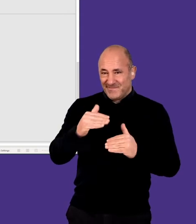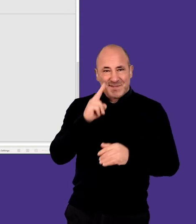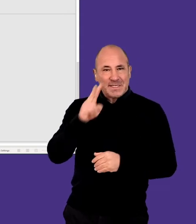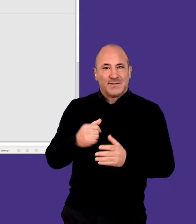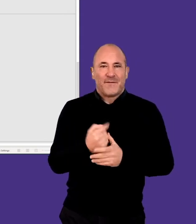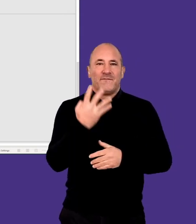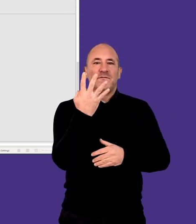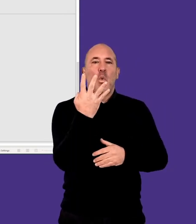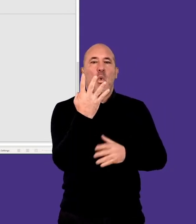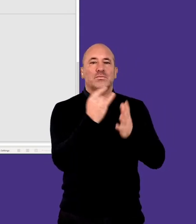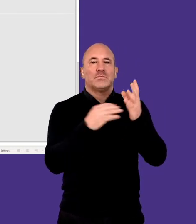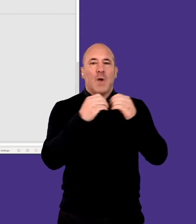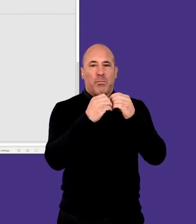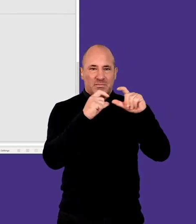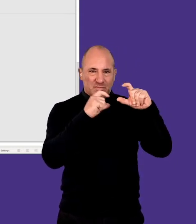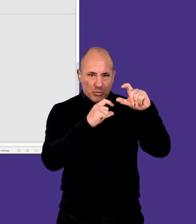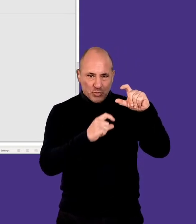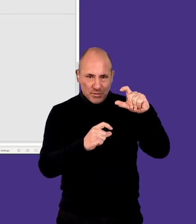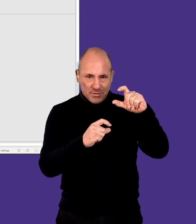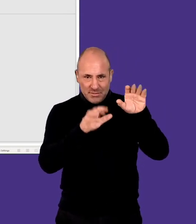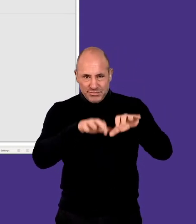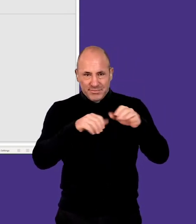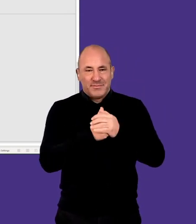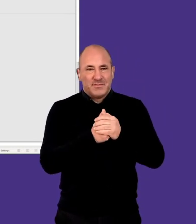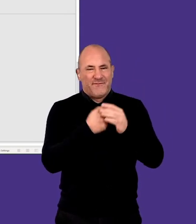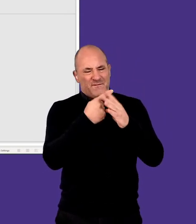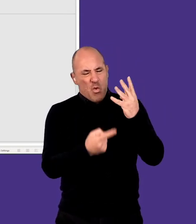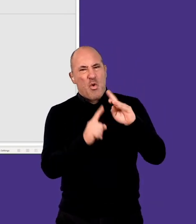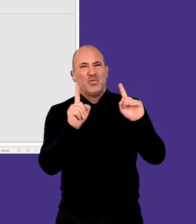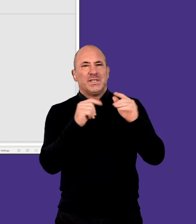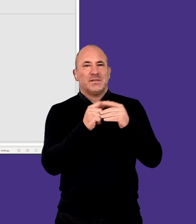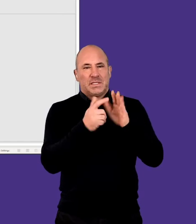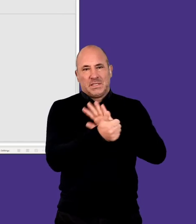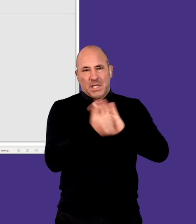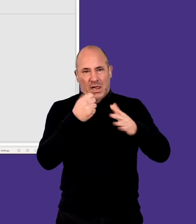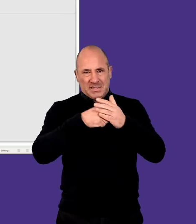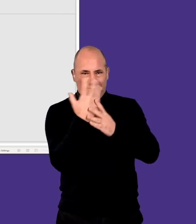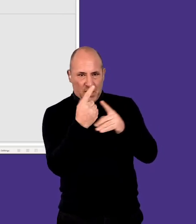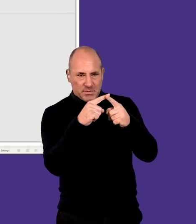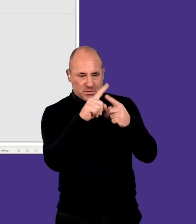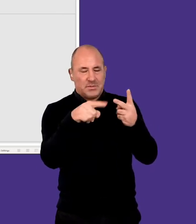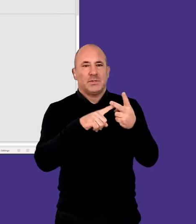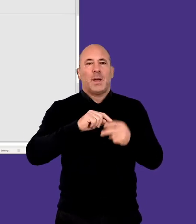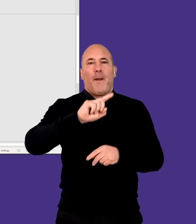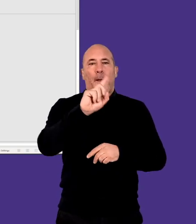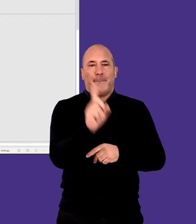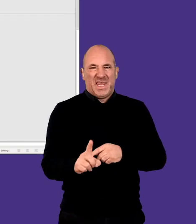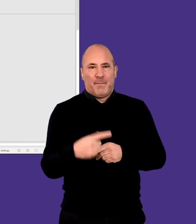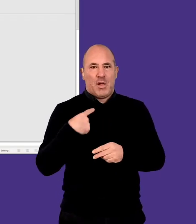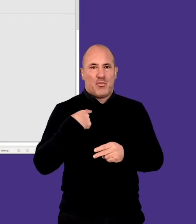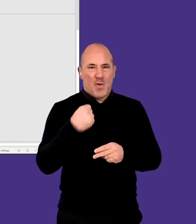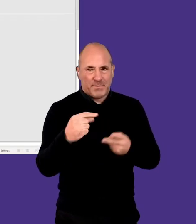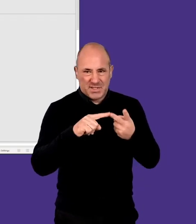are 4 subsections to complete under these headings. They are skills development,